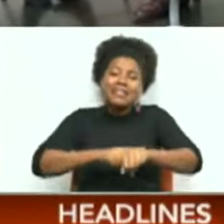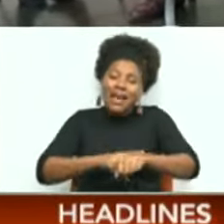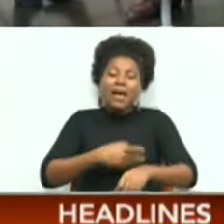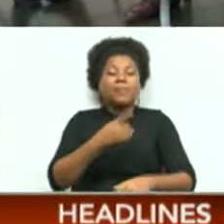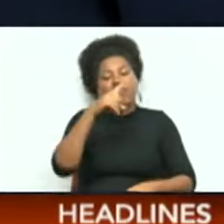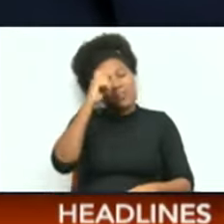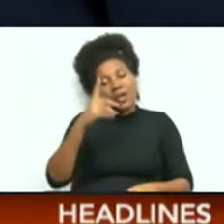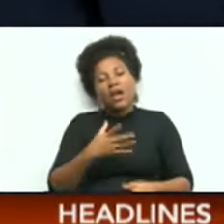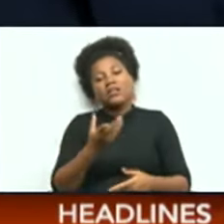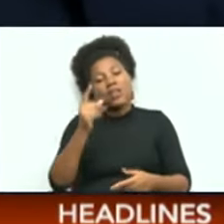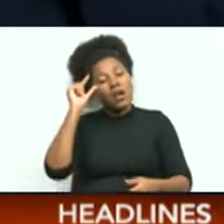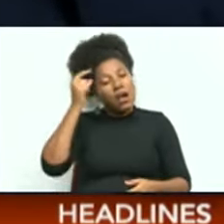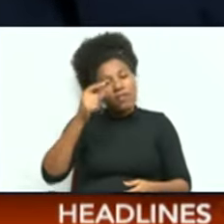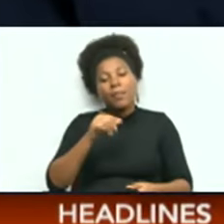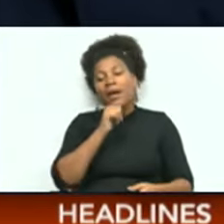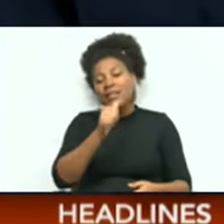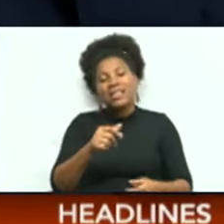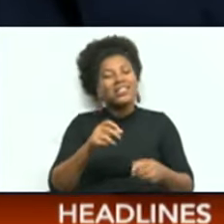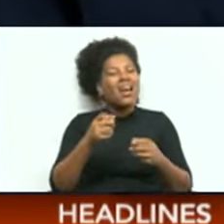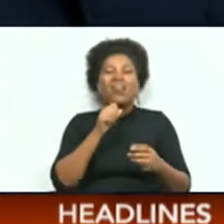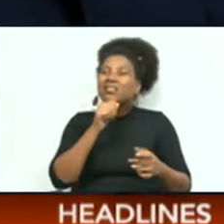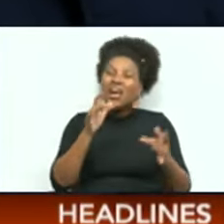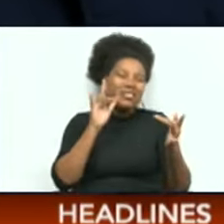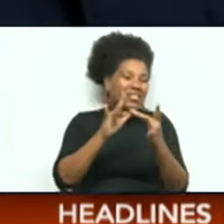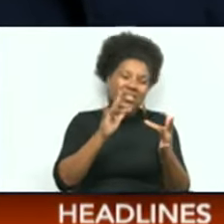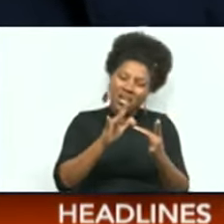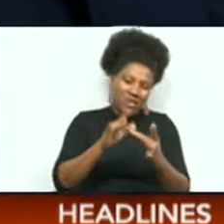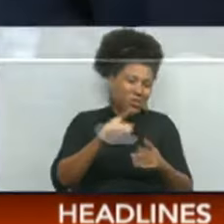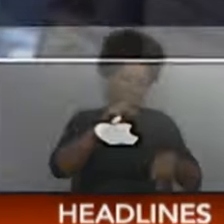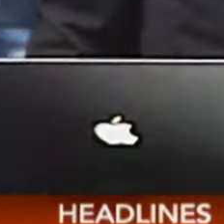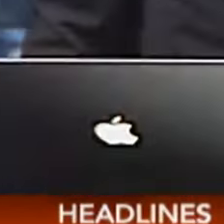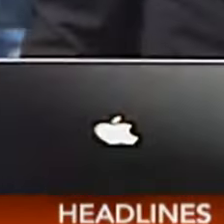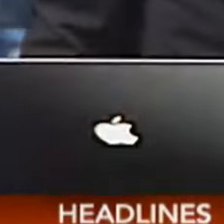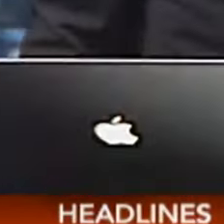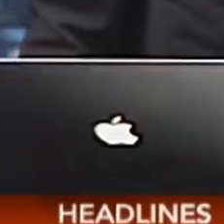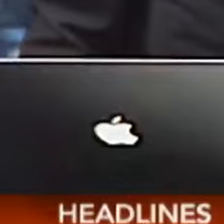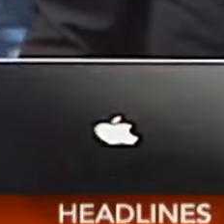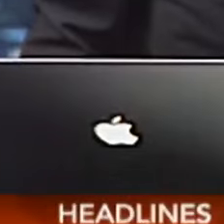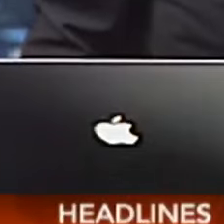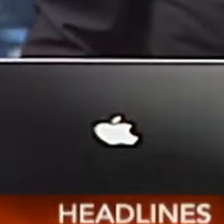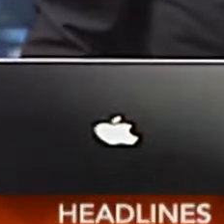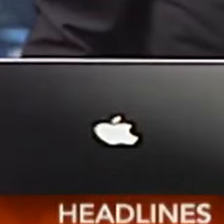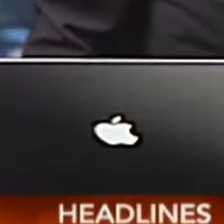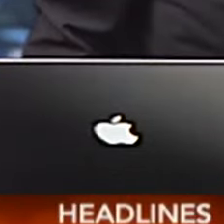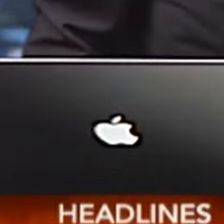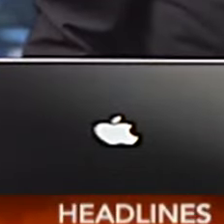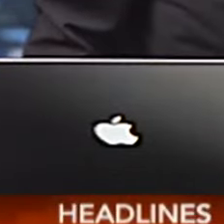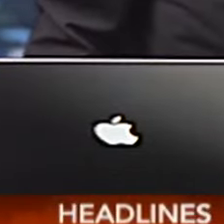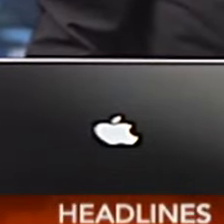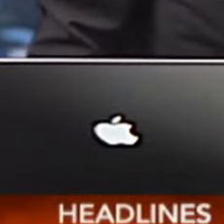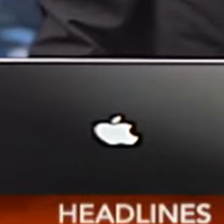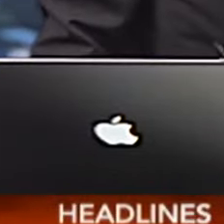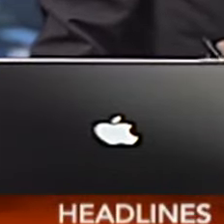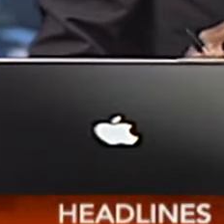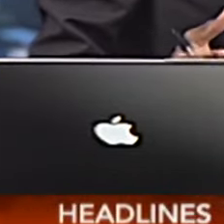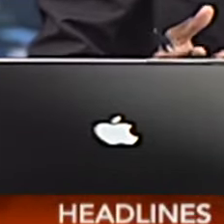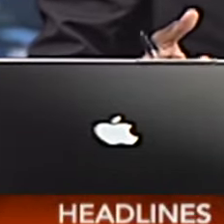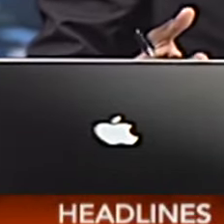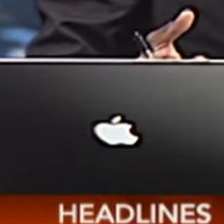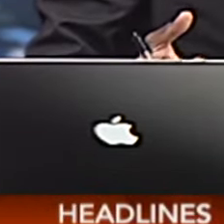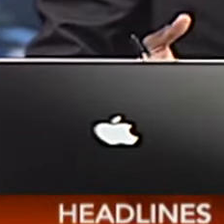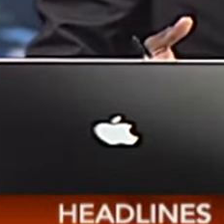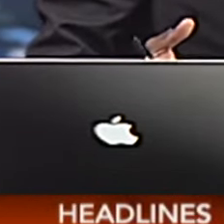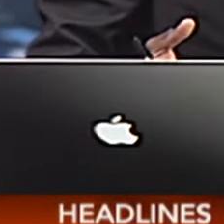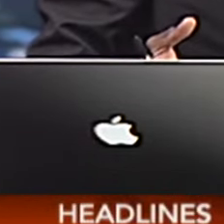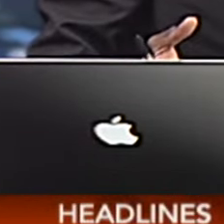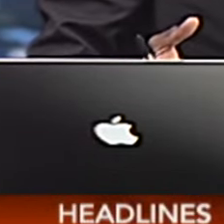says the government is losing touch with the population. An admission from the finance minister today that even he, too,